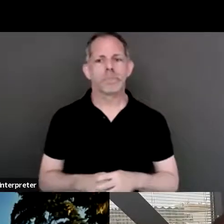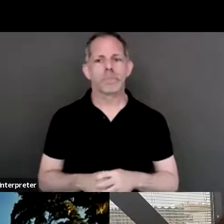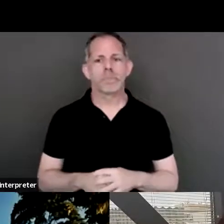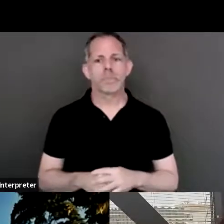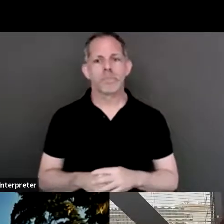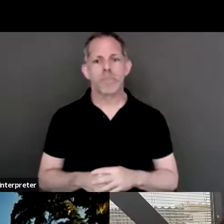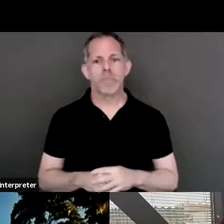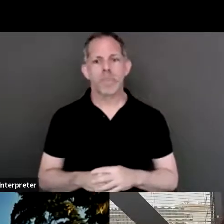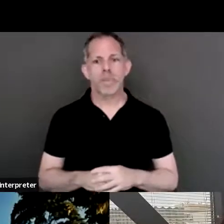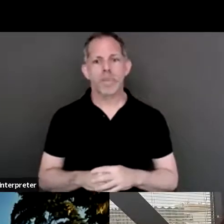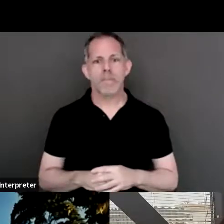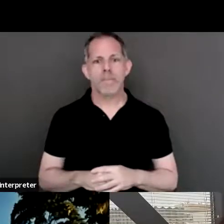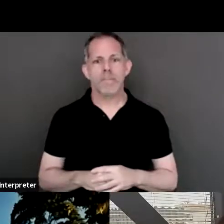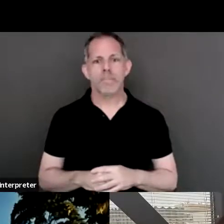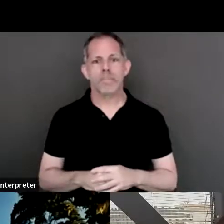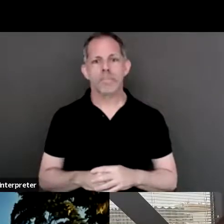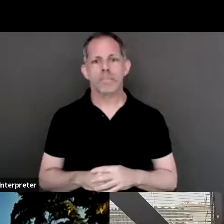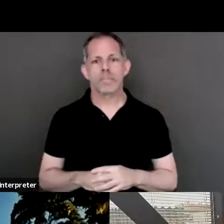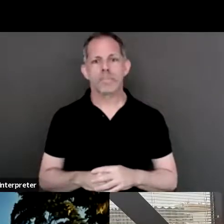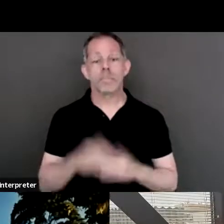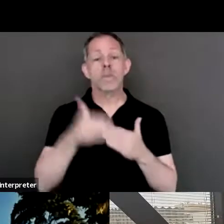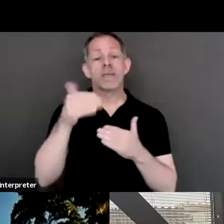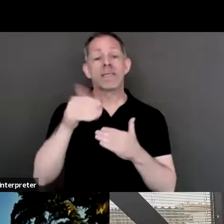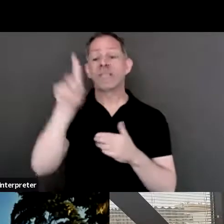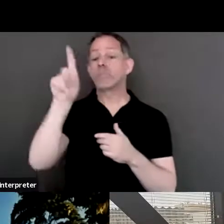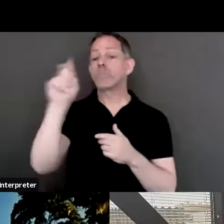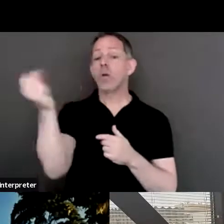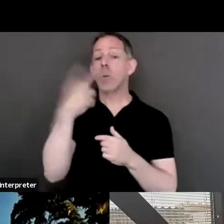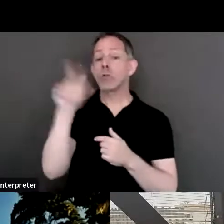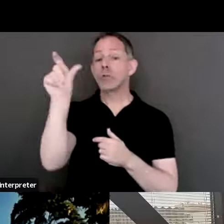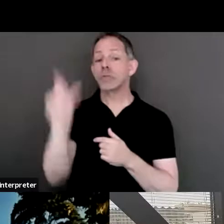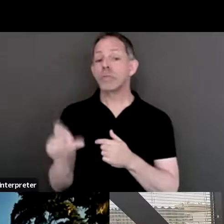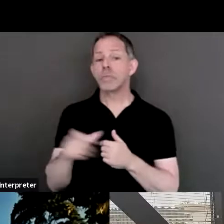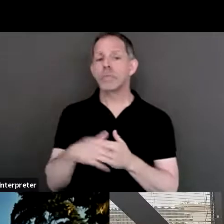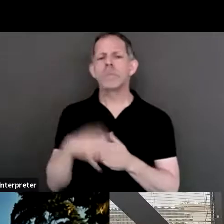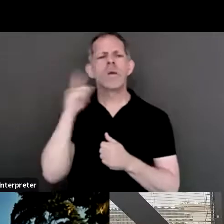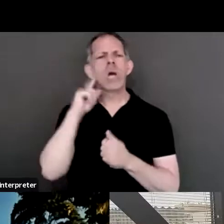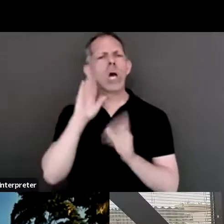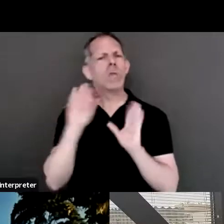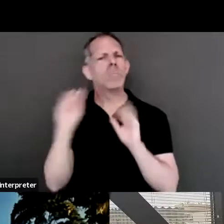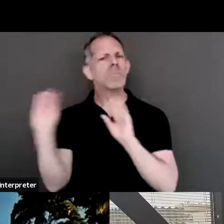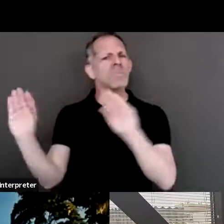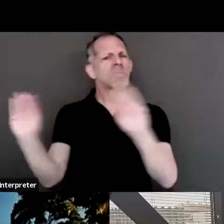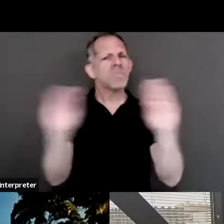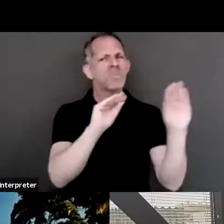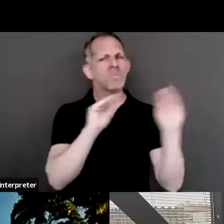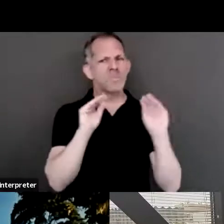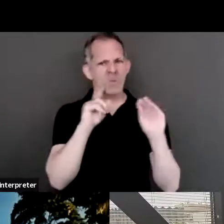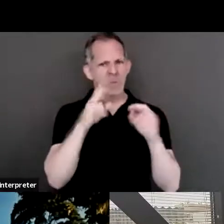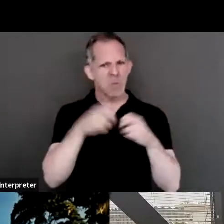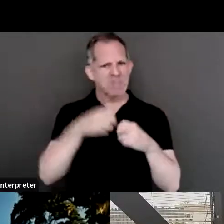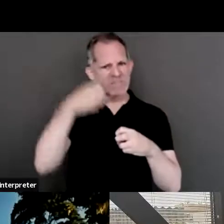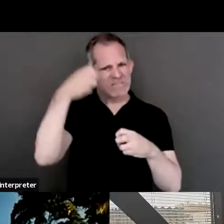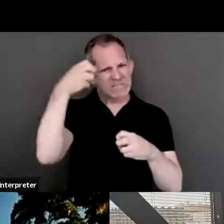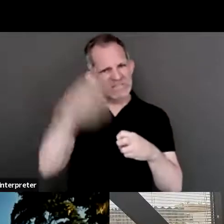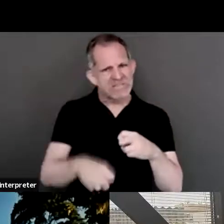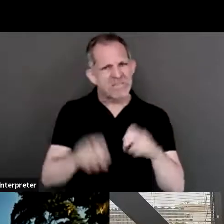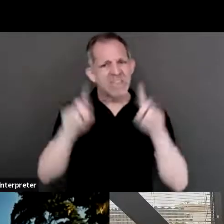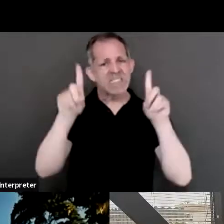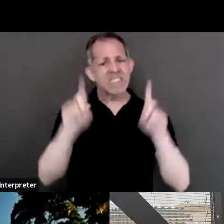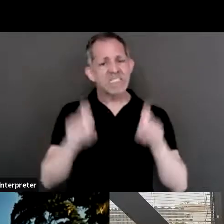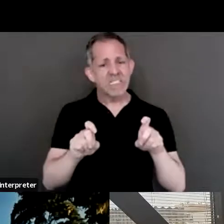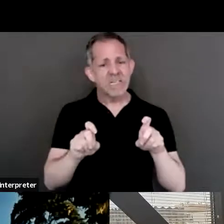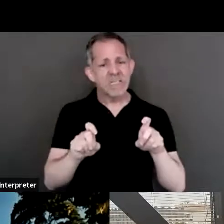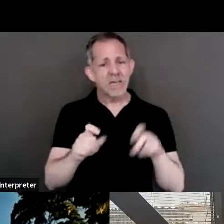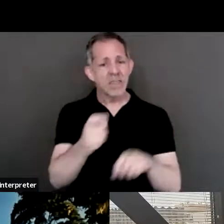Next question. We've heard from viewers that it's becoming harder to get a COVID test than the vaccine at this point. Are there places they